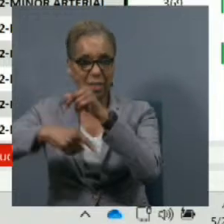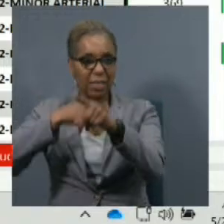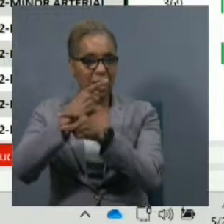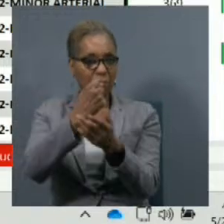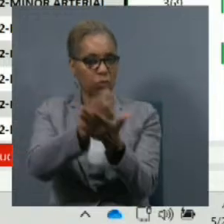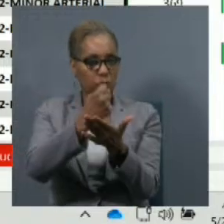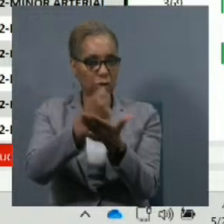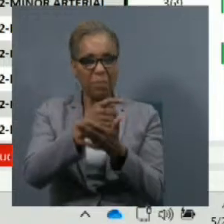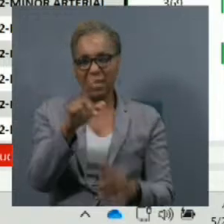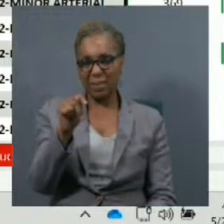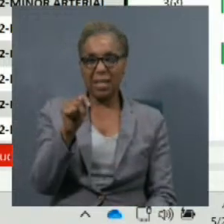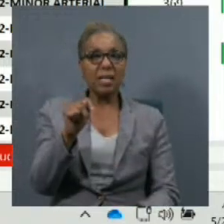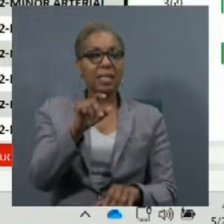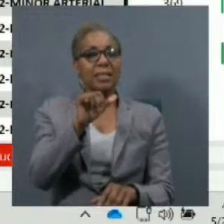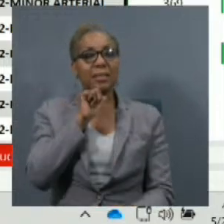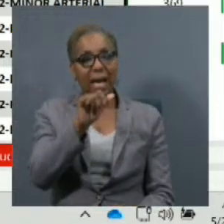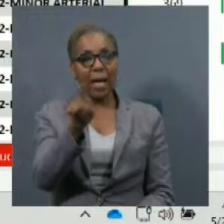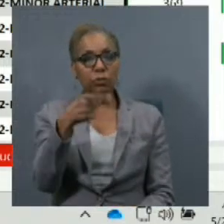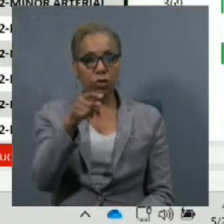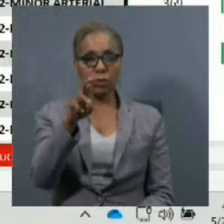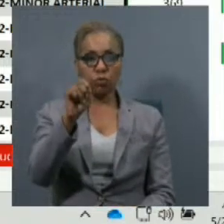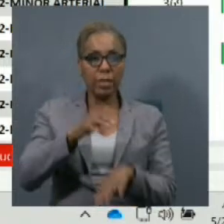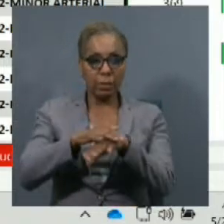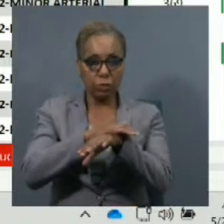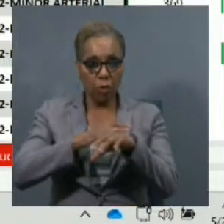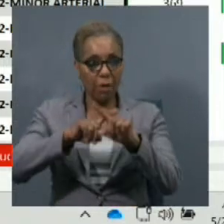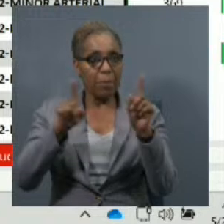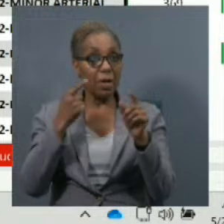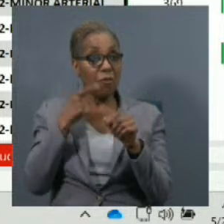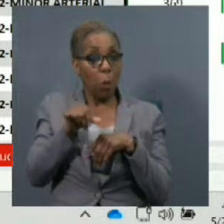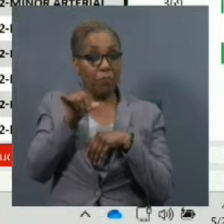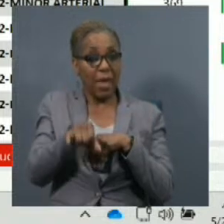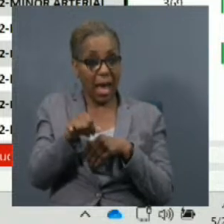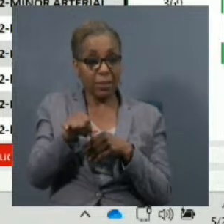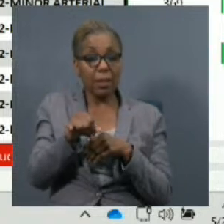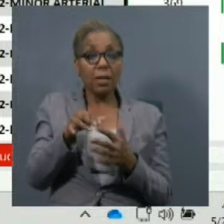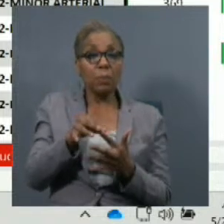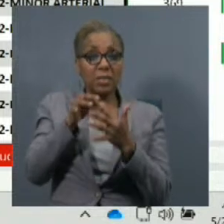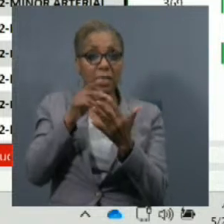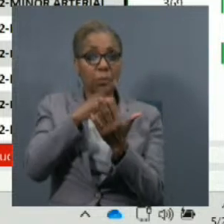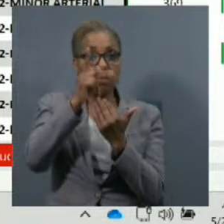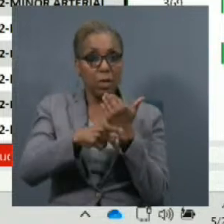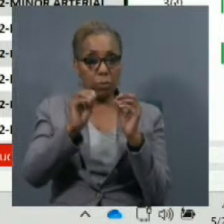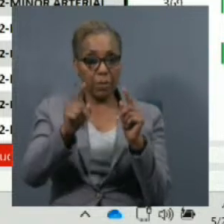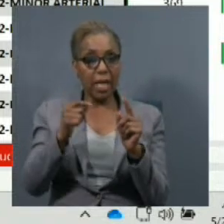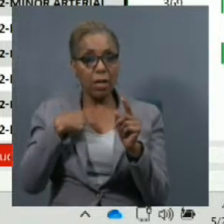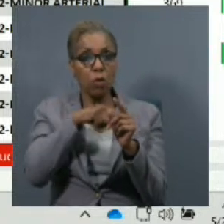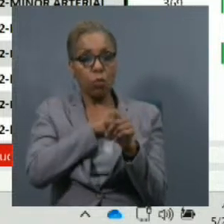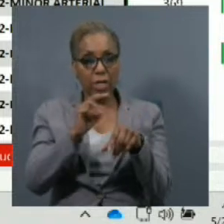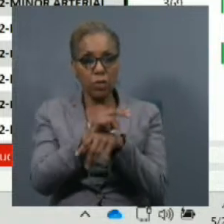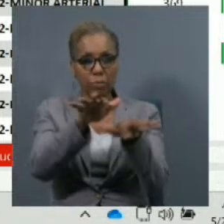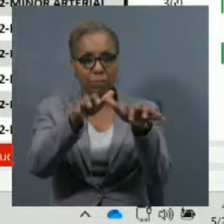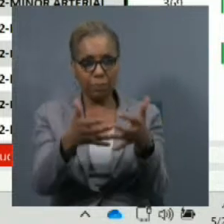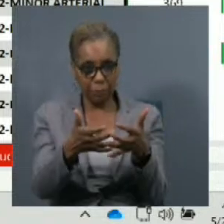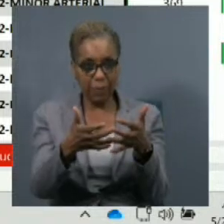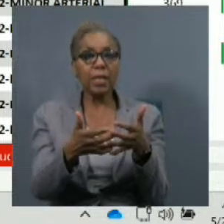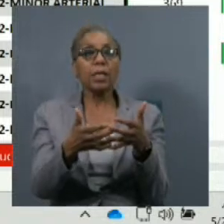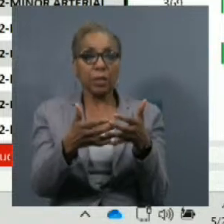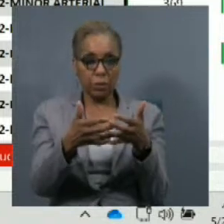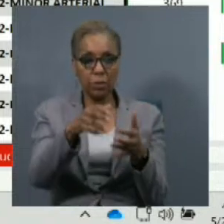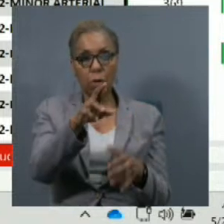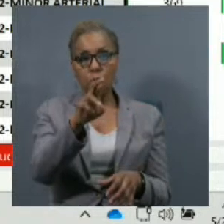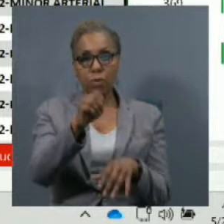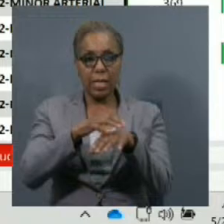just resurfacing, but for this particular project, we used the resurfacing category to select those